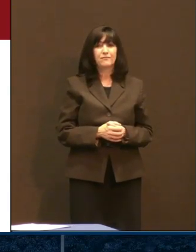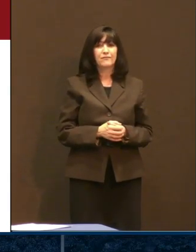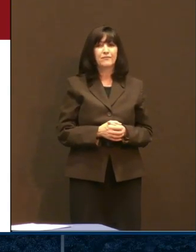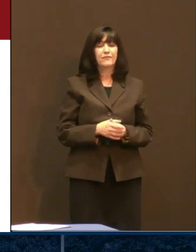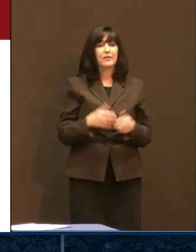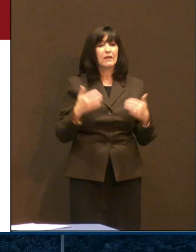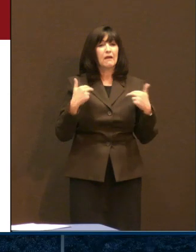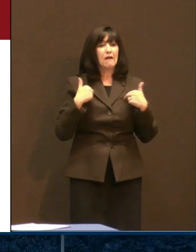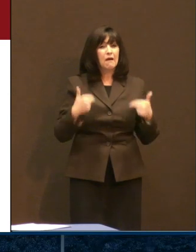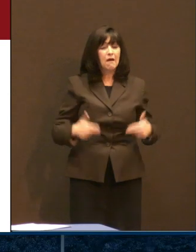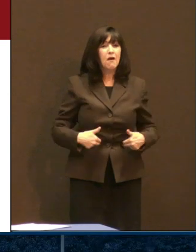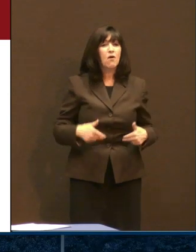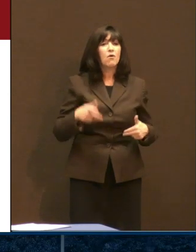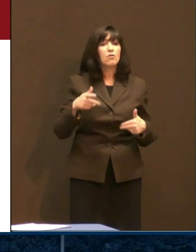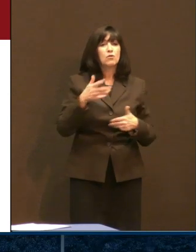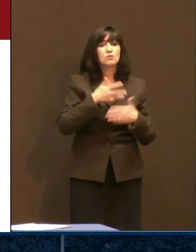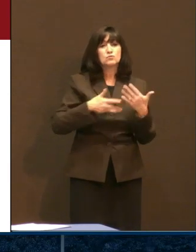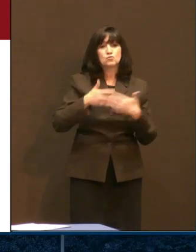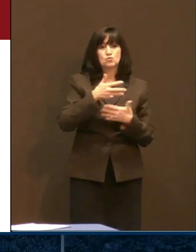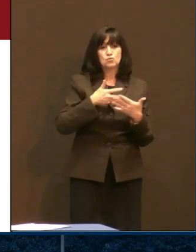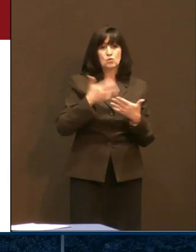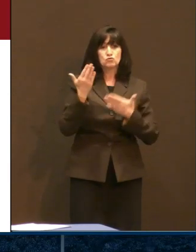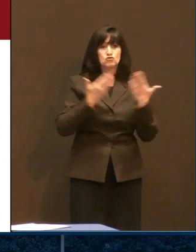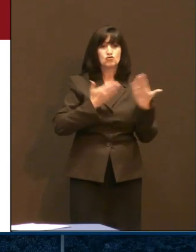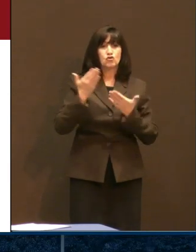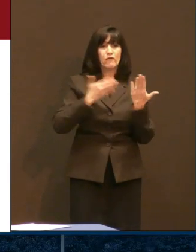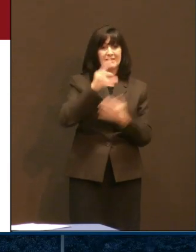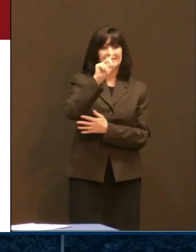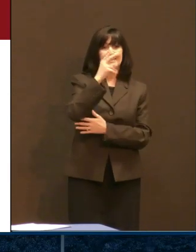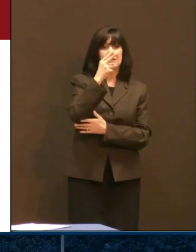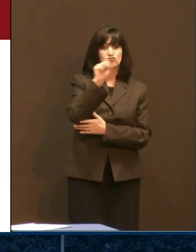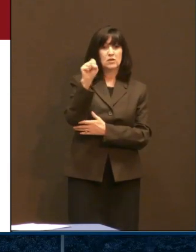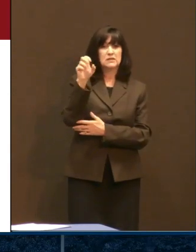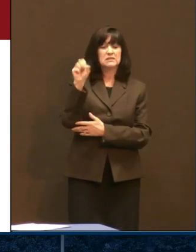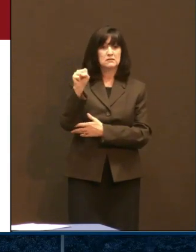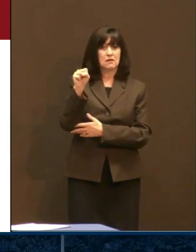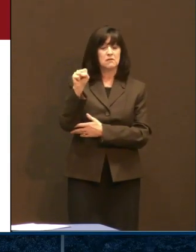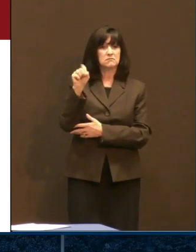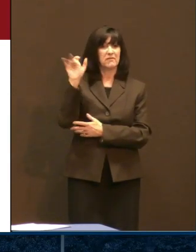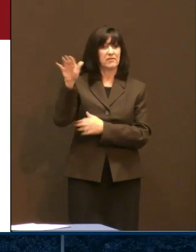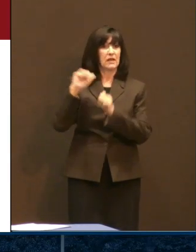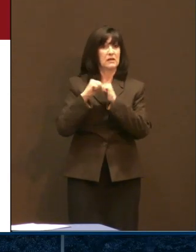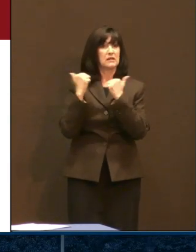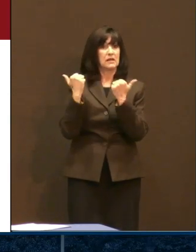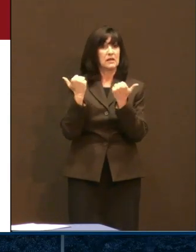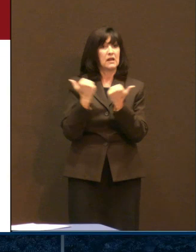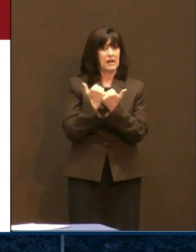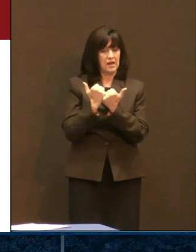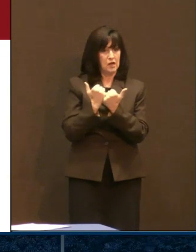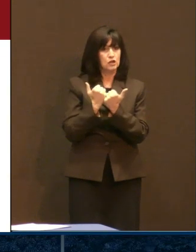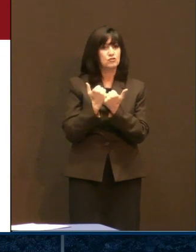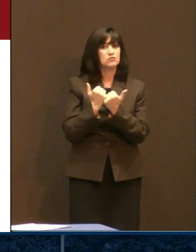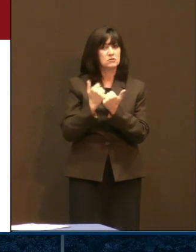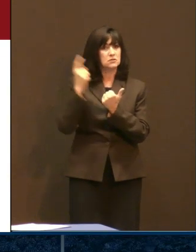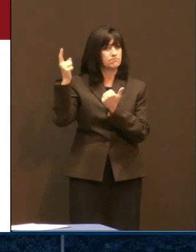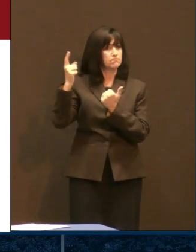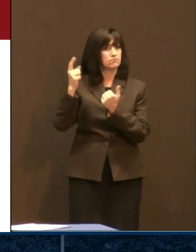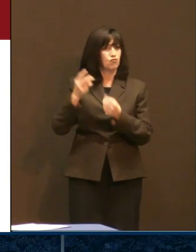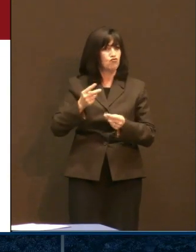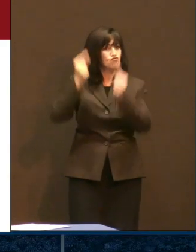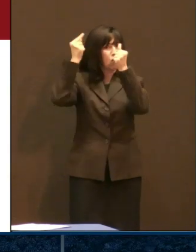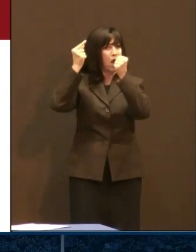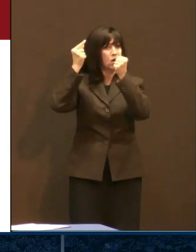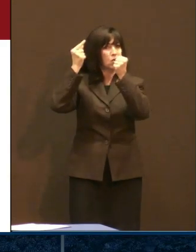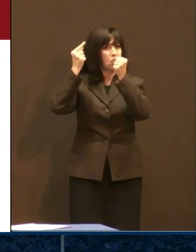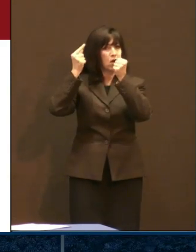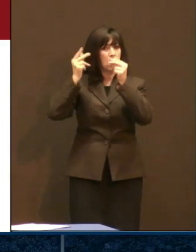Services did a fantabulous job really getting community testing sites set up at the hospitals down